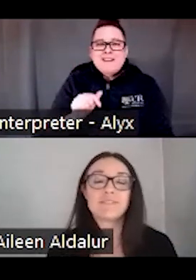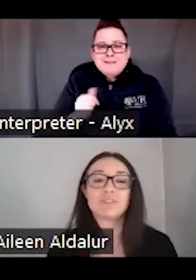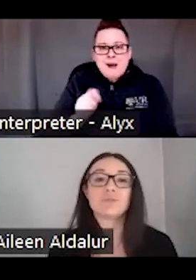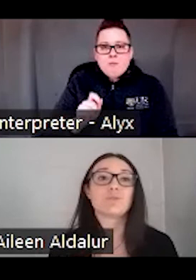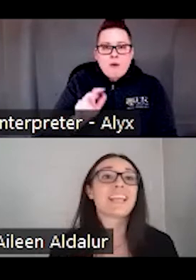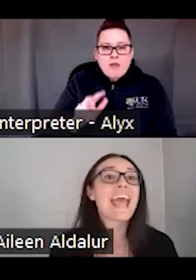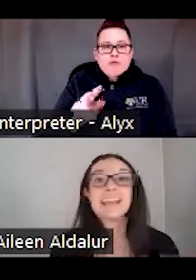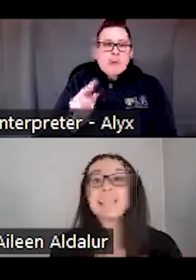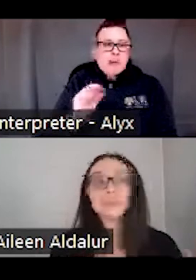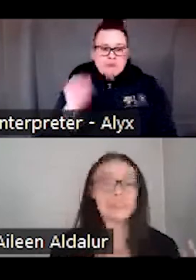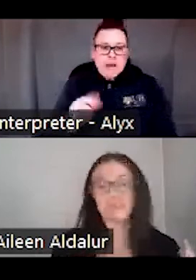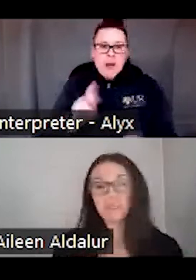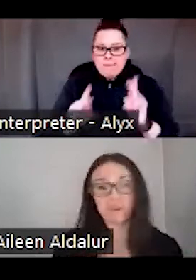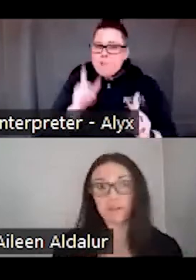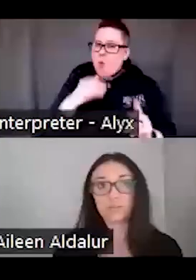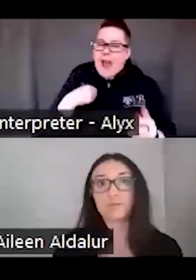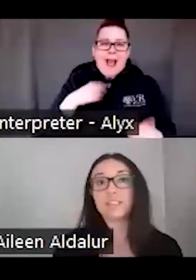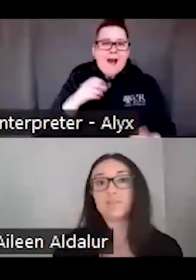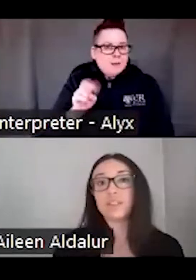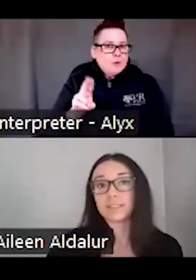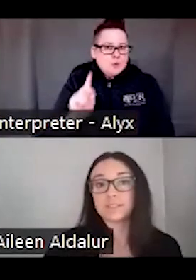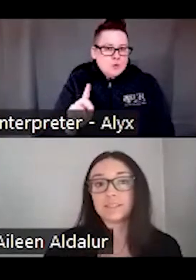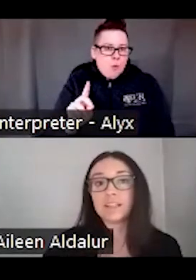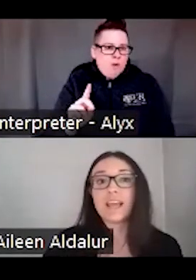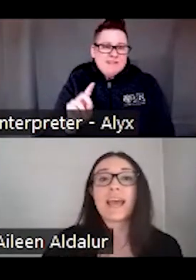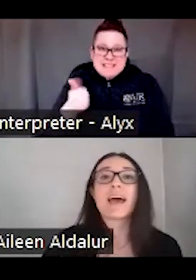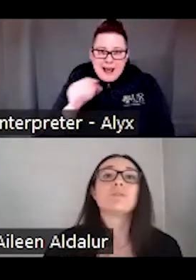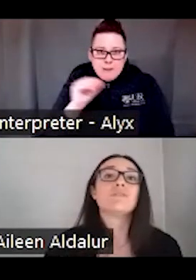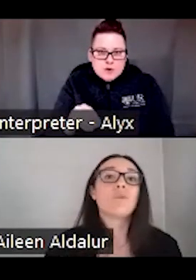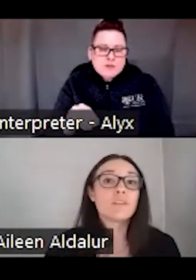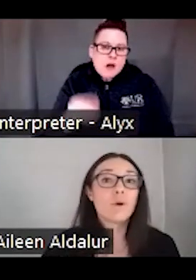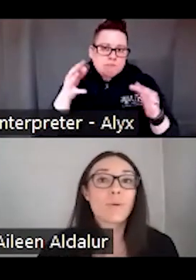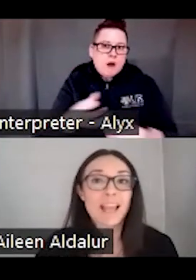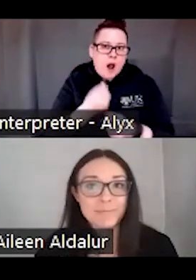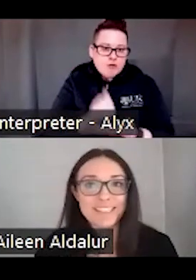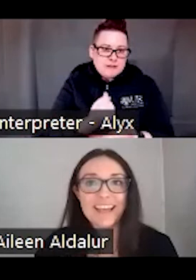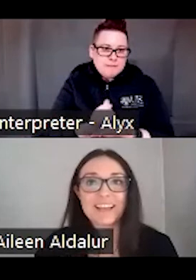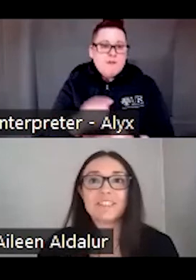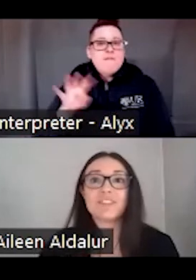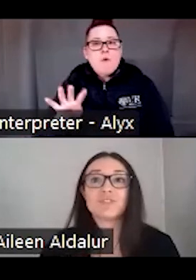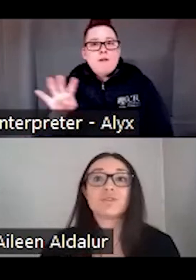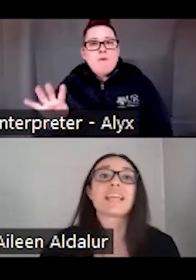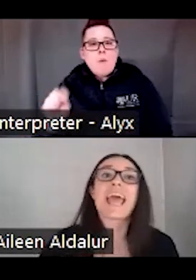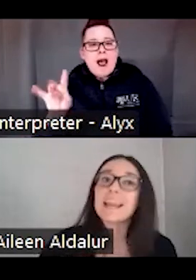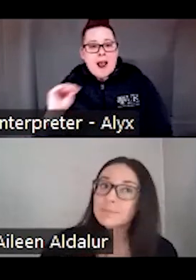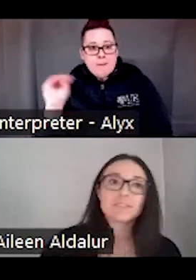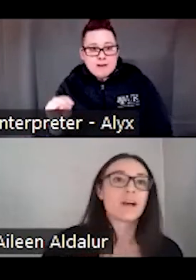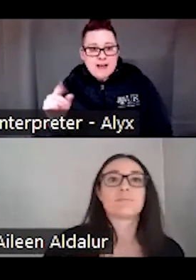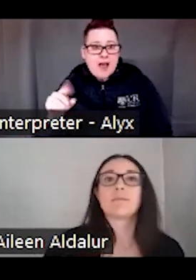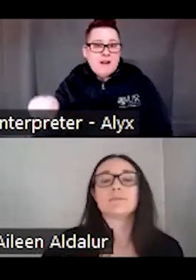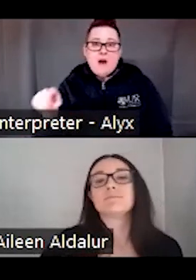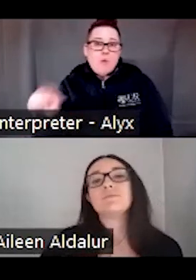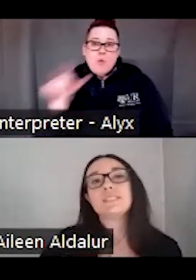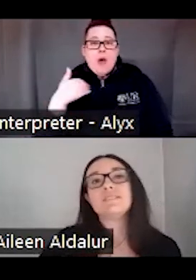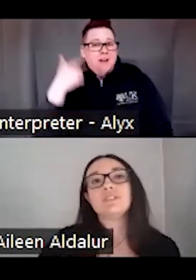10.3% of individuals with any substance use disorder received treatment, and only 44.8% of individuals with any mental